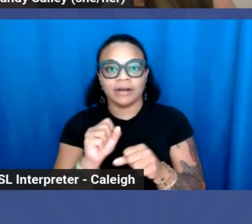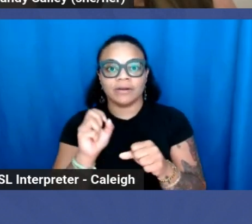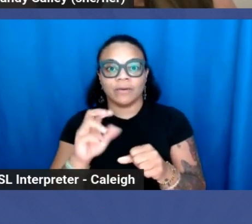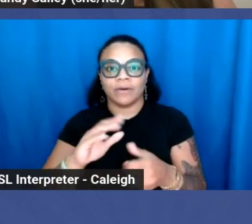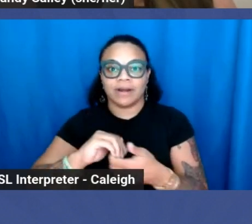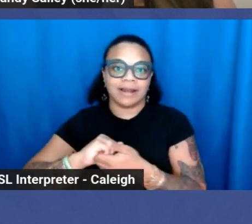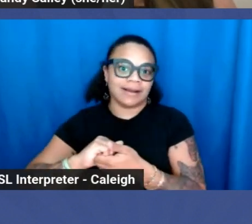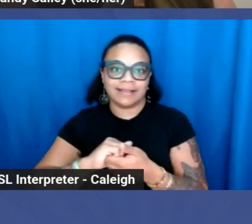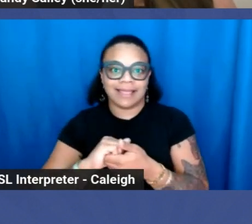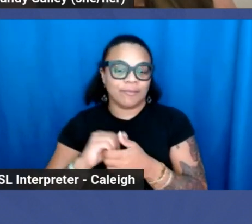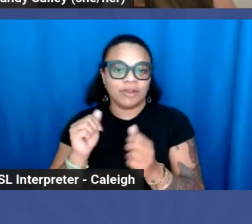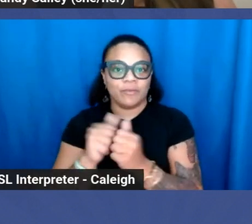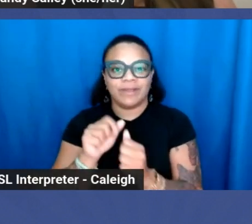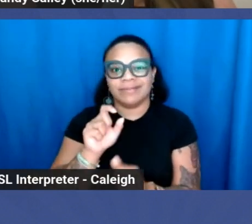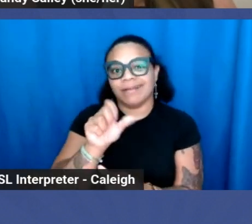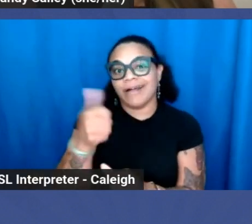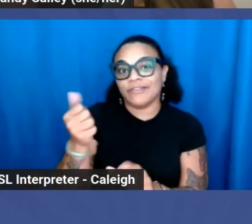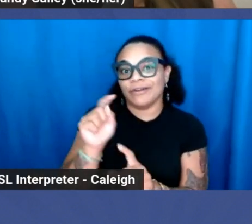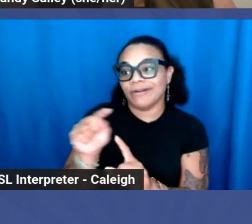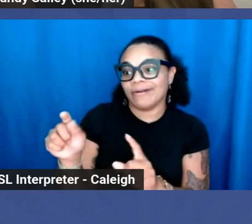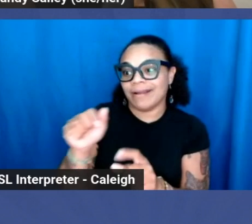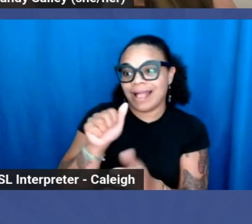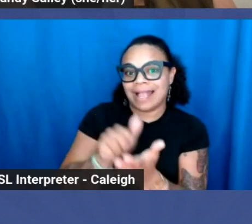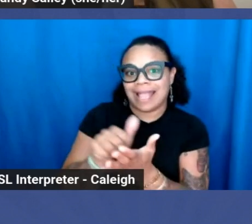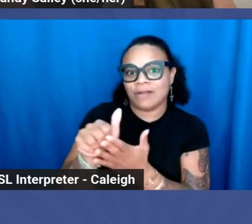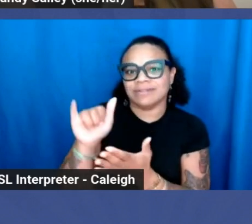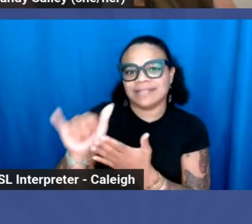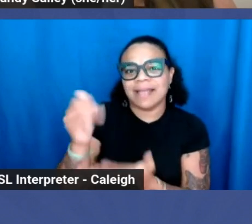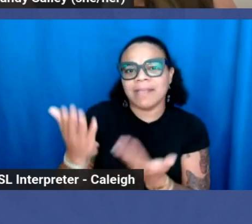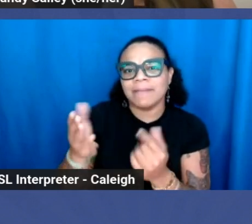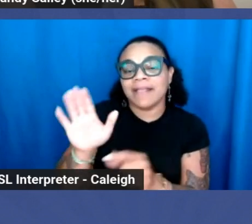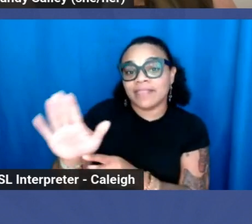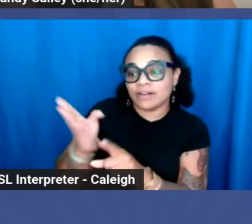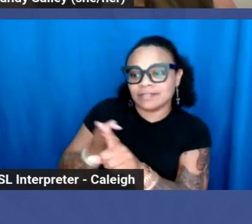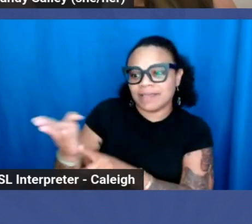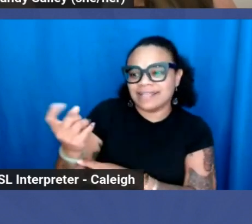accounts if they're interested and maybe are a little bit outside the space as well. I always